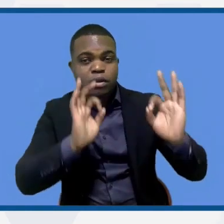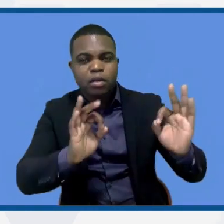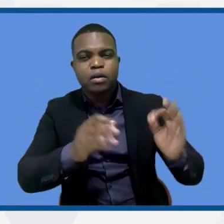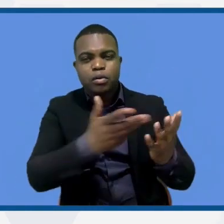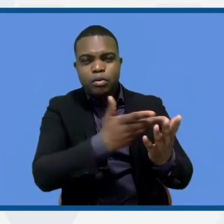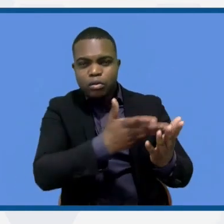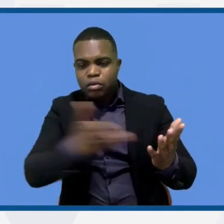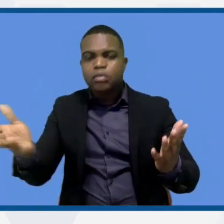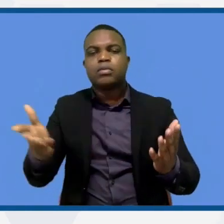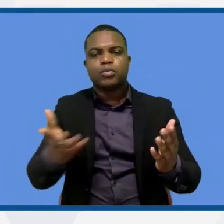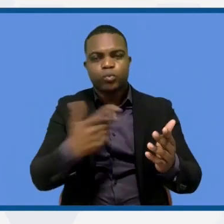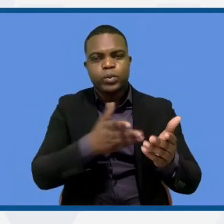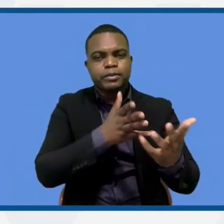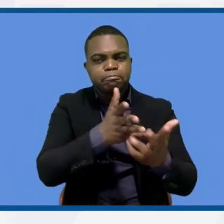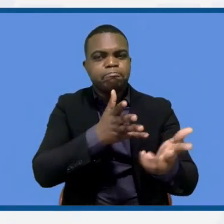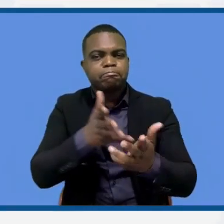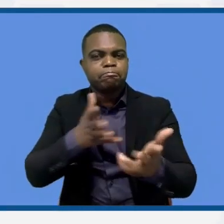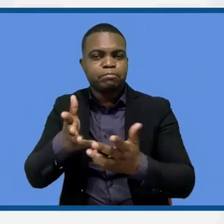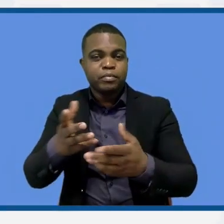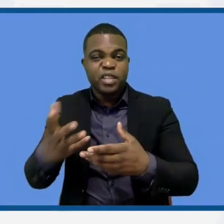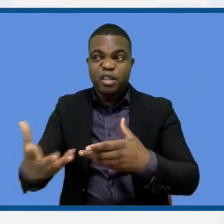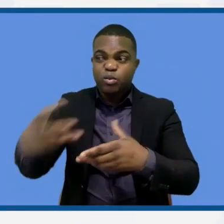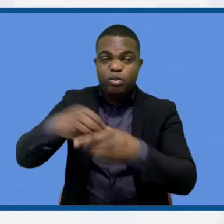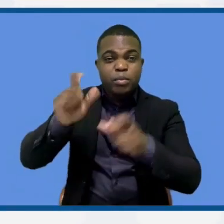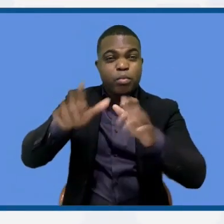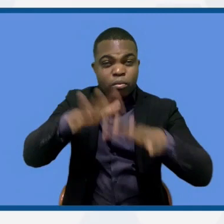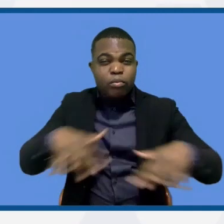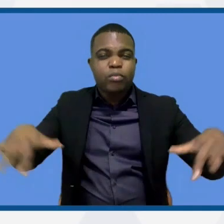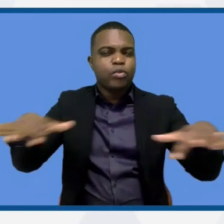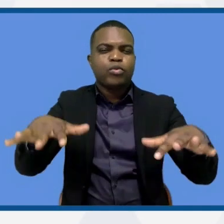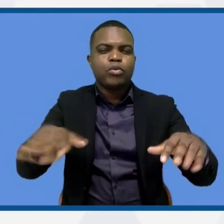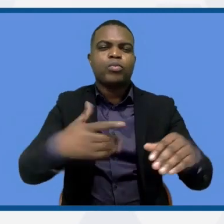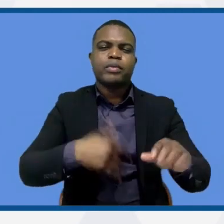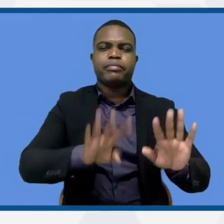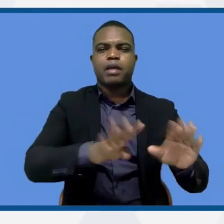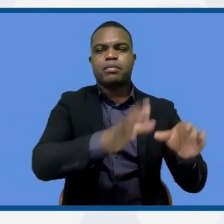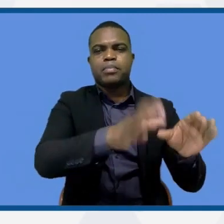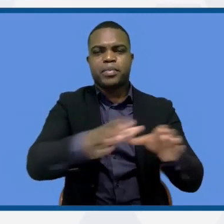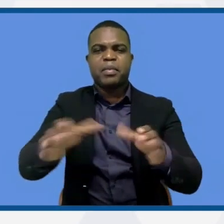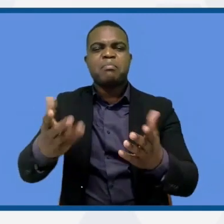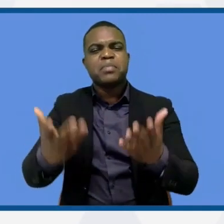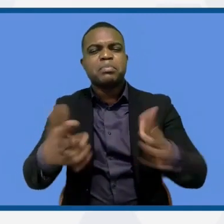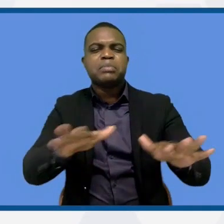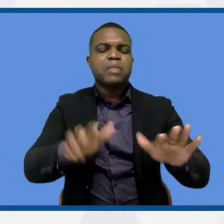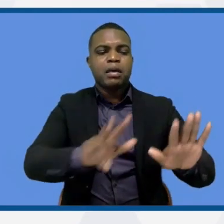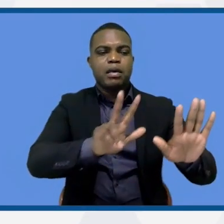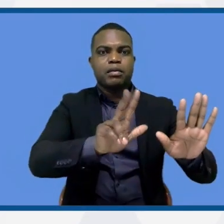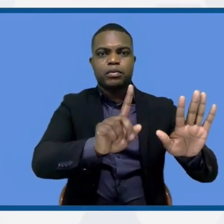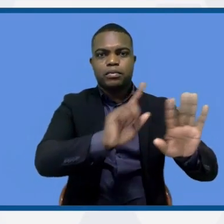That's why we decided to include them in inclusive infrastructure. Next slide, please.